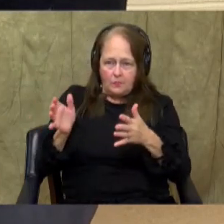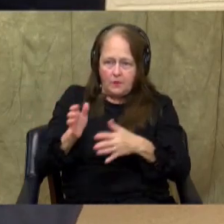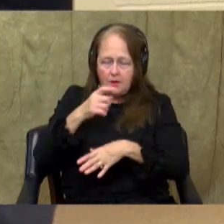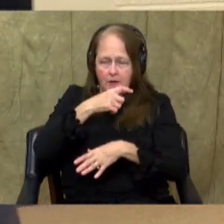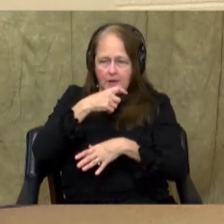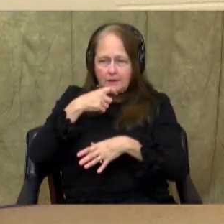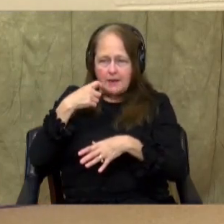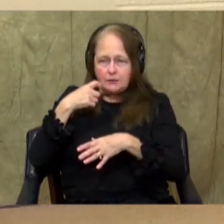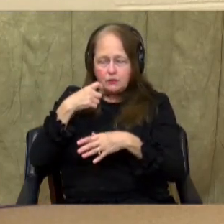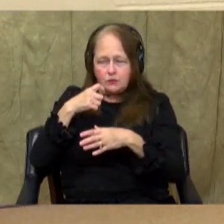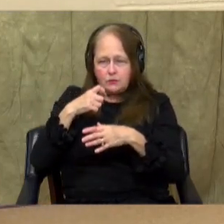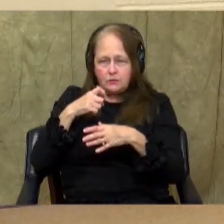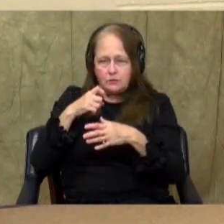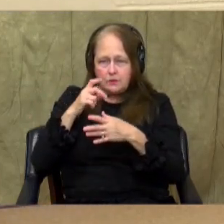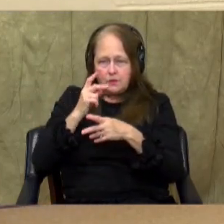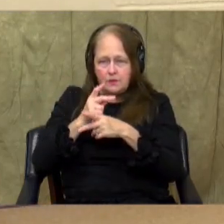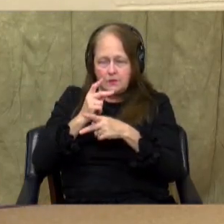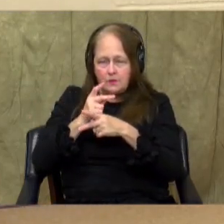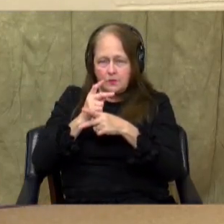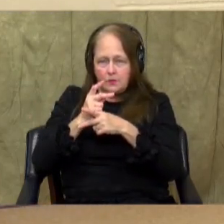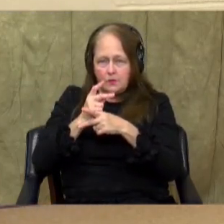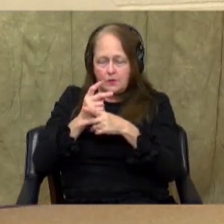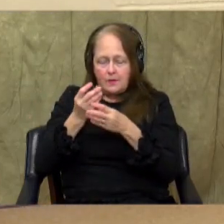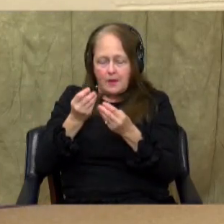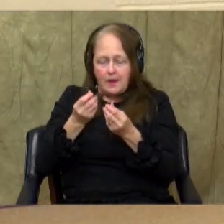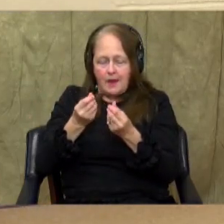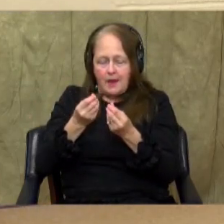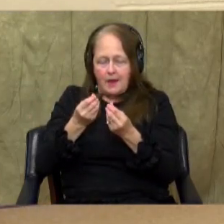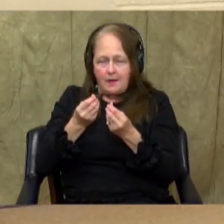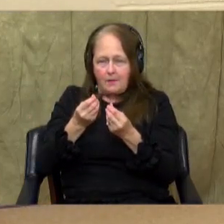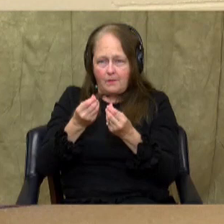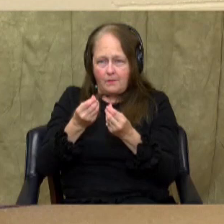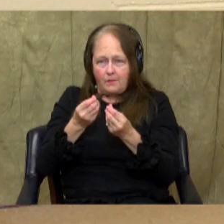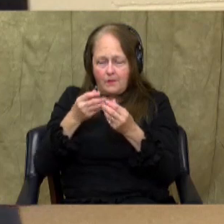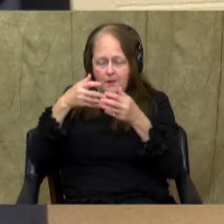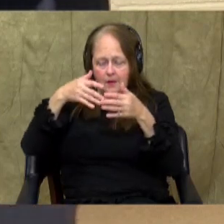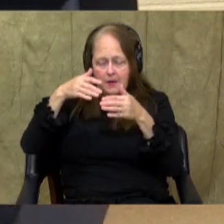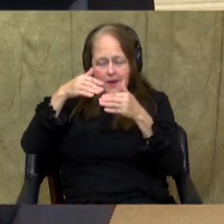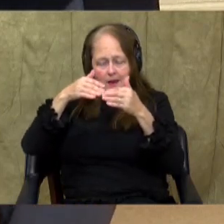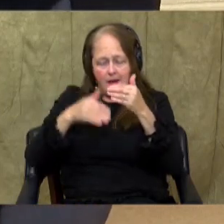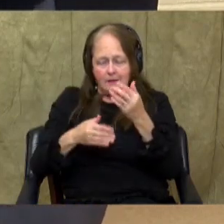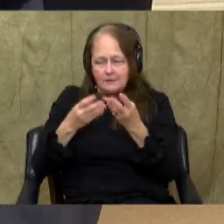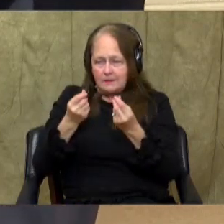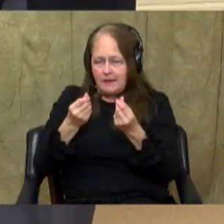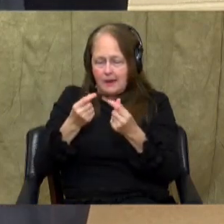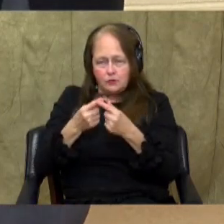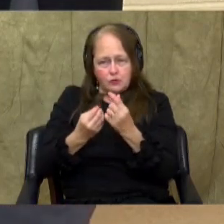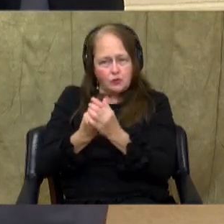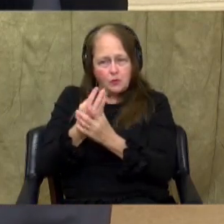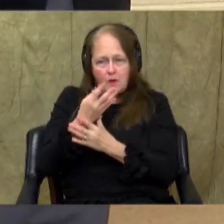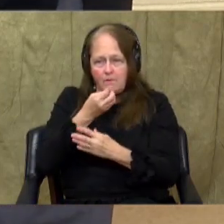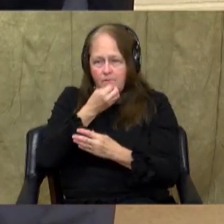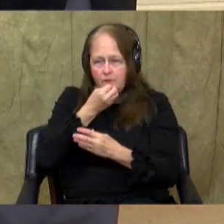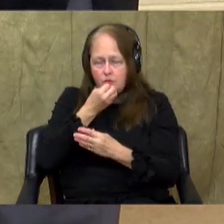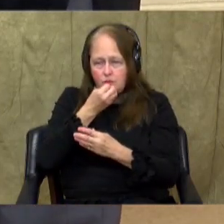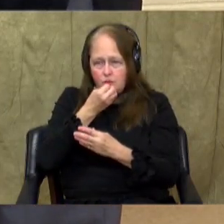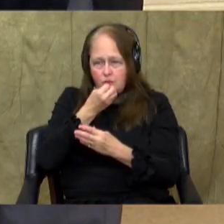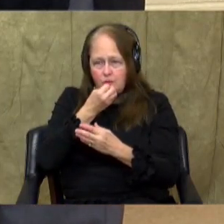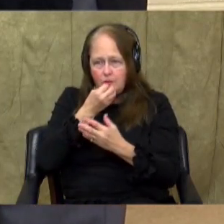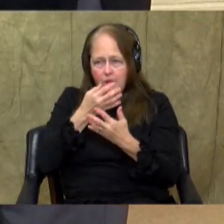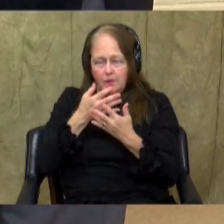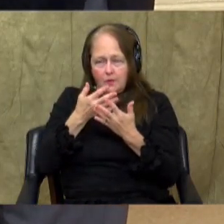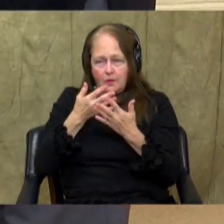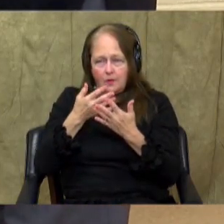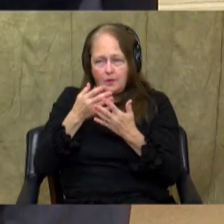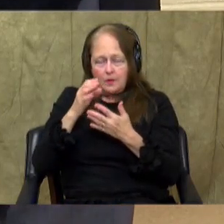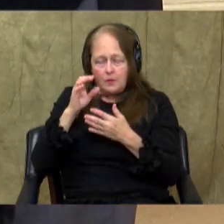desert. And what that does is it takes away the fertile land and results in less land to grow food. And it's due to a lot of